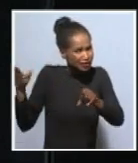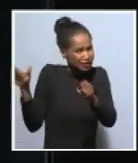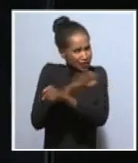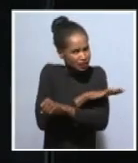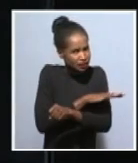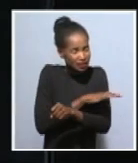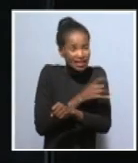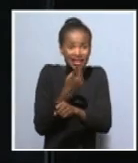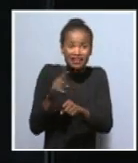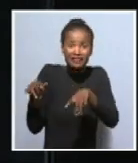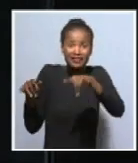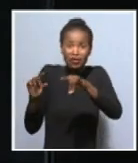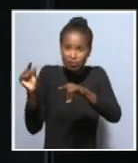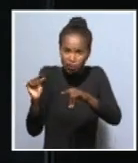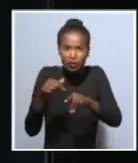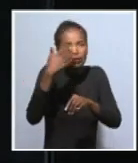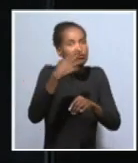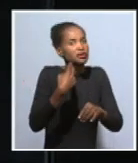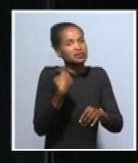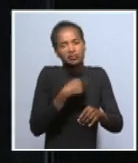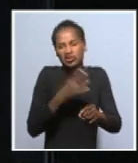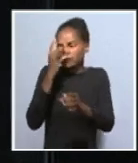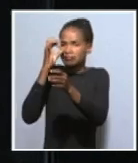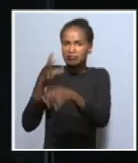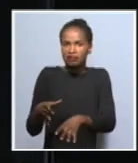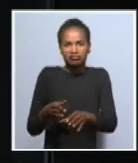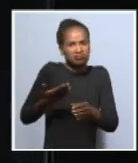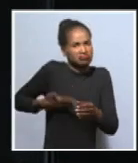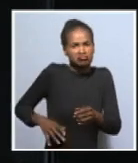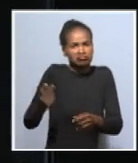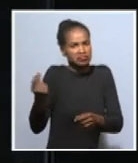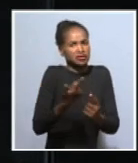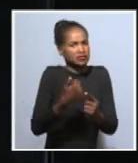lucrative deals that we have clinched. So,